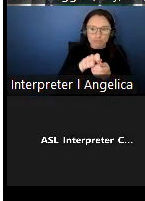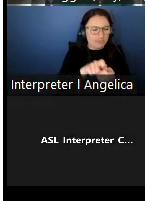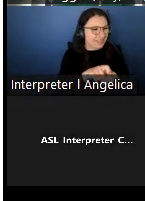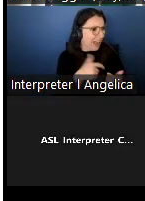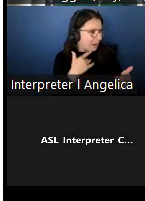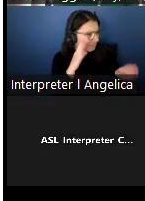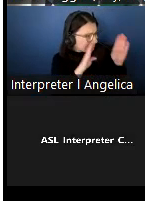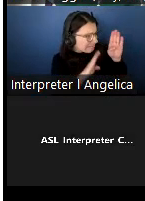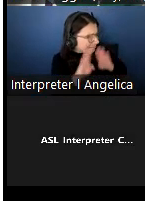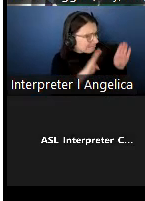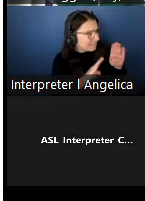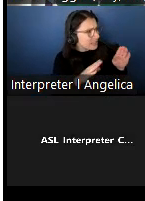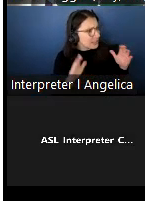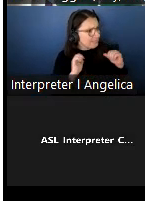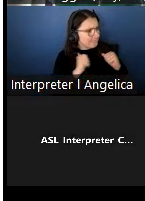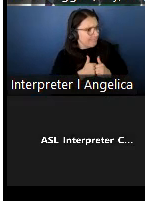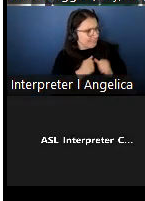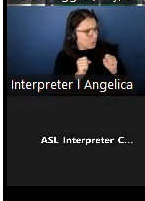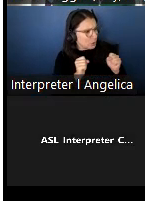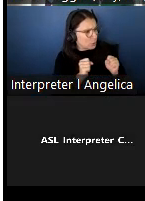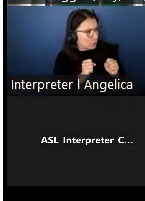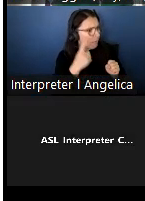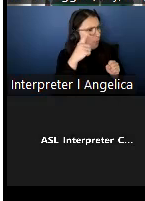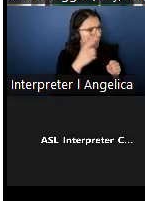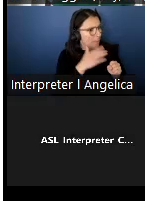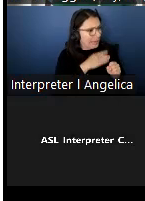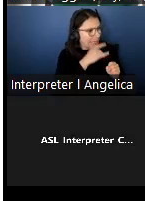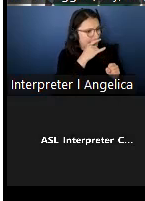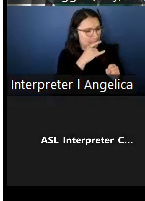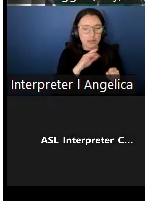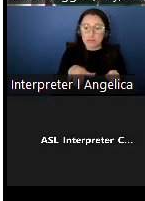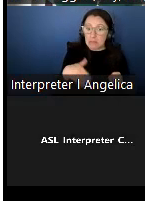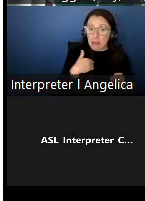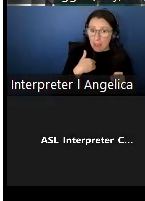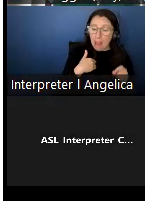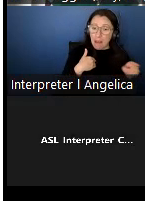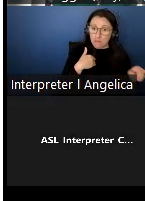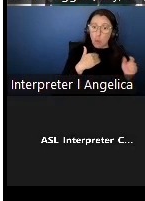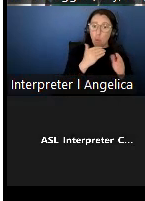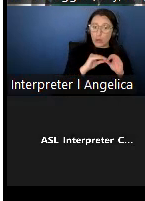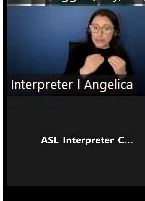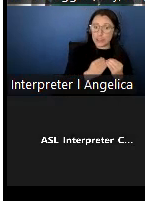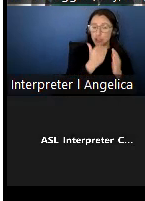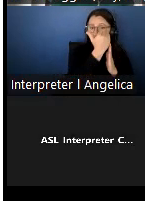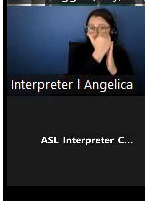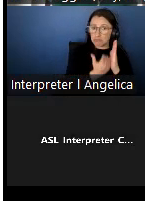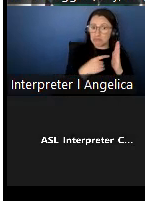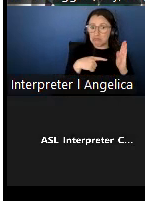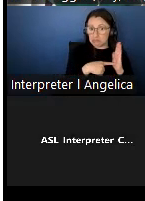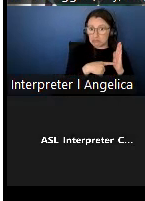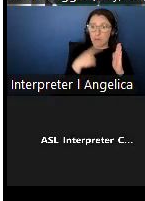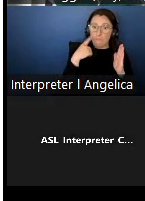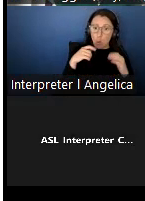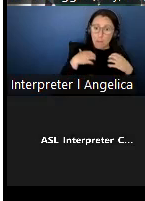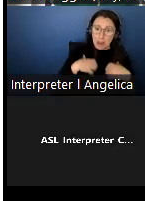said, we have a partnership with this organization that does backpacks and stuff for kids. So if you want, let me know if you want to hear about